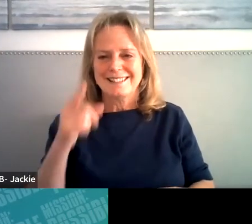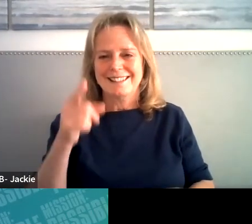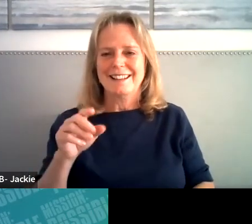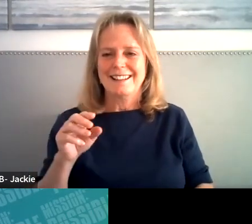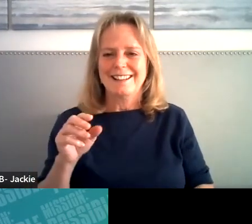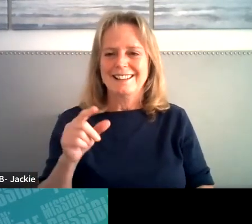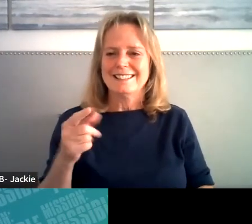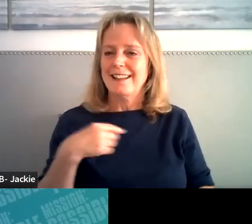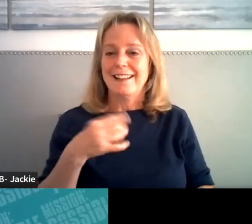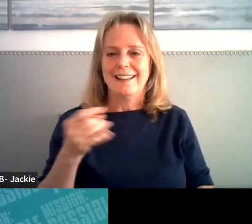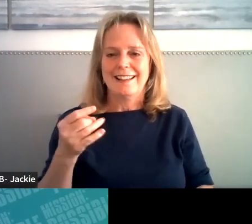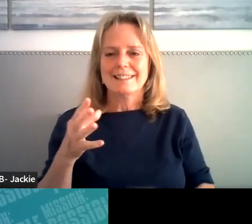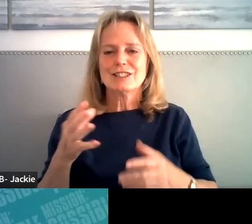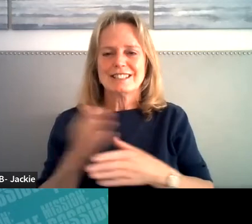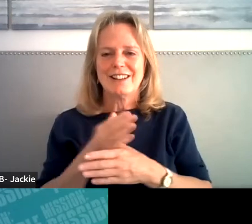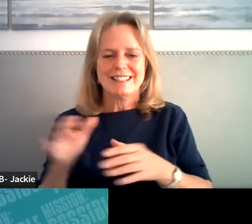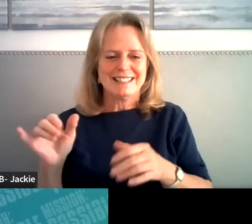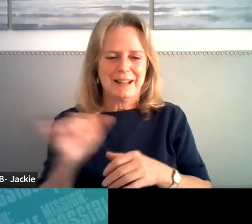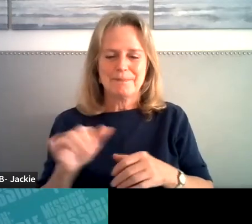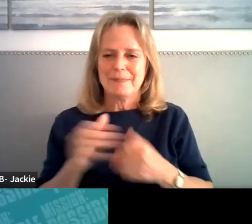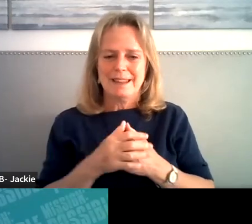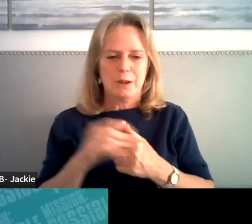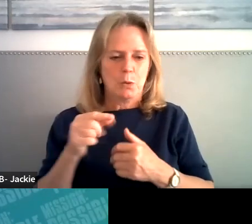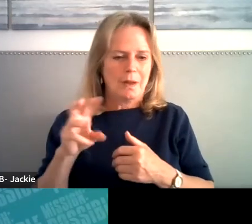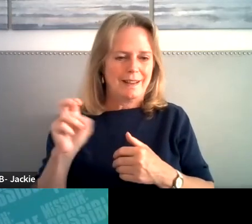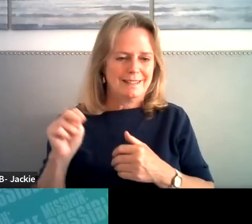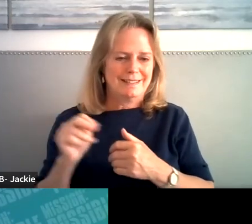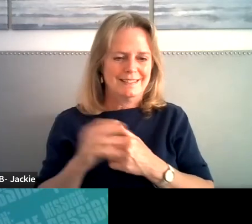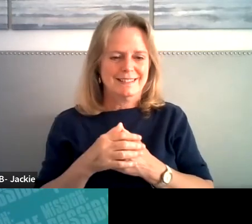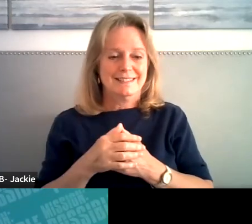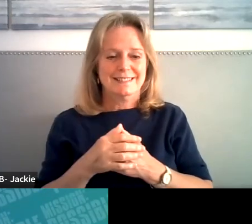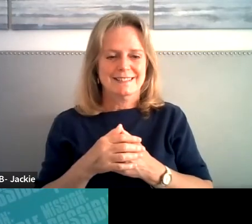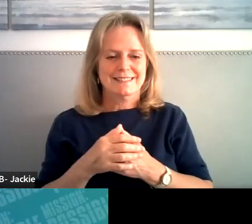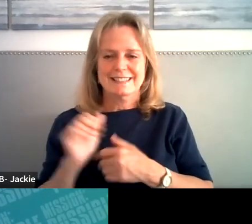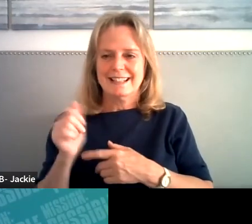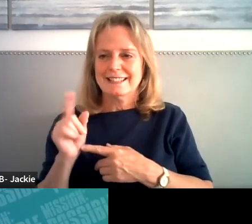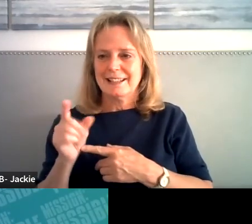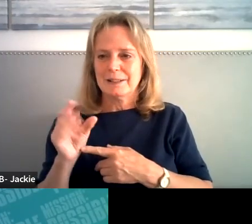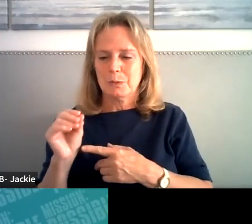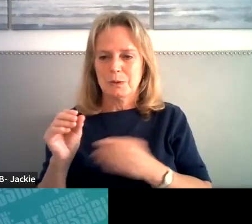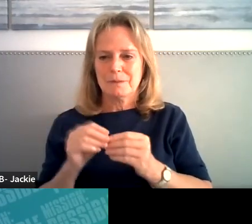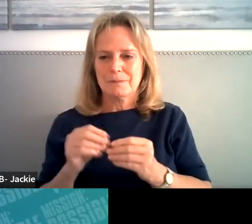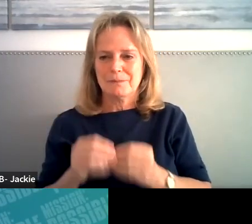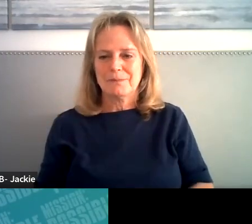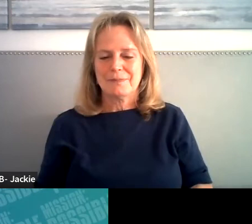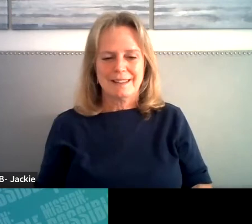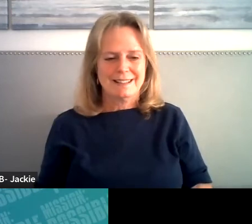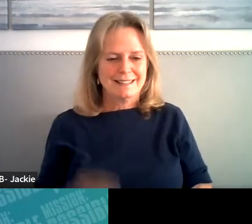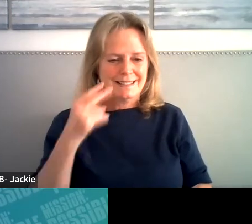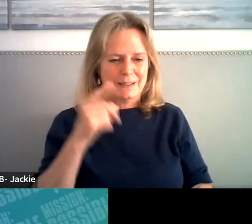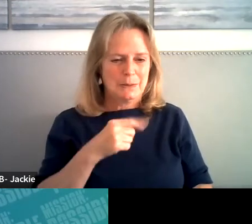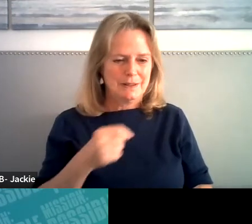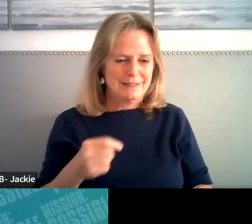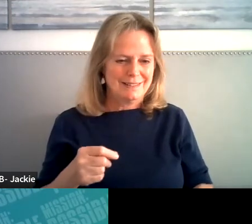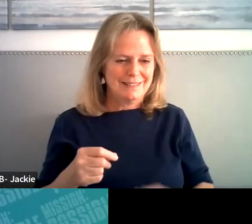And I share the same, Gwen. So I'll give about 10 more seconds to see who among you likes